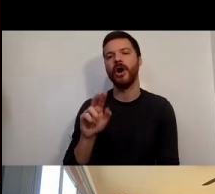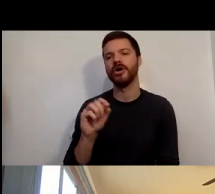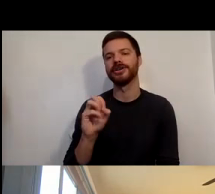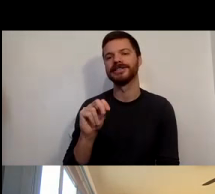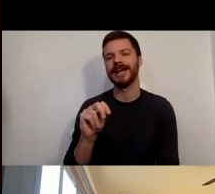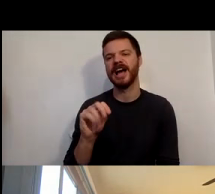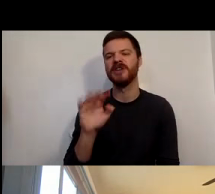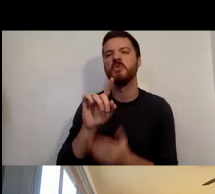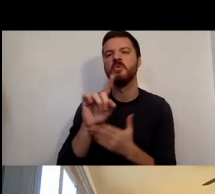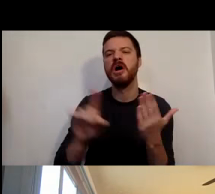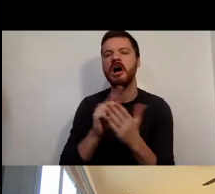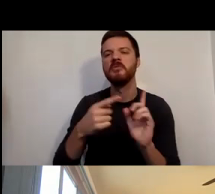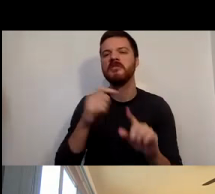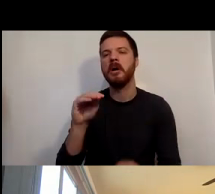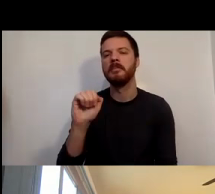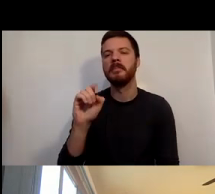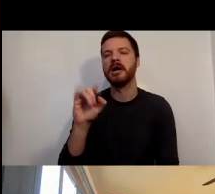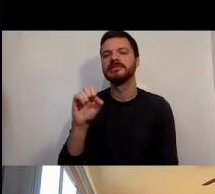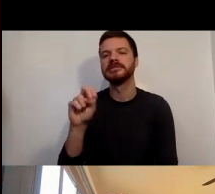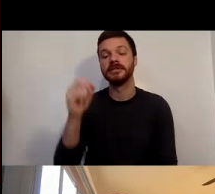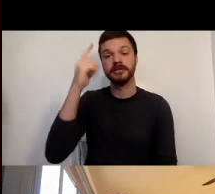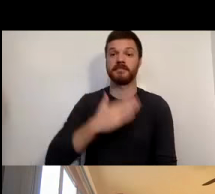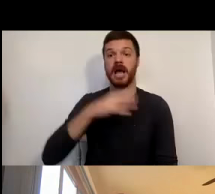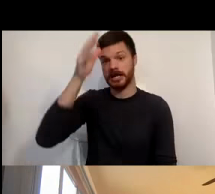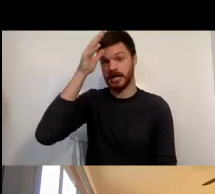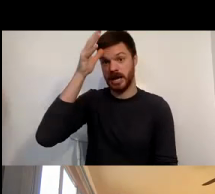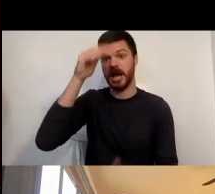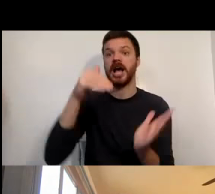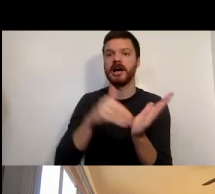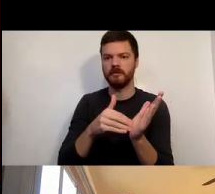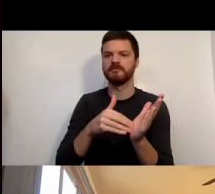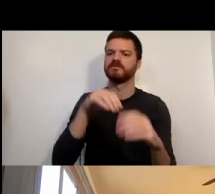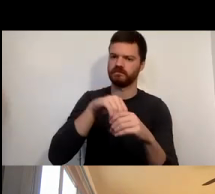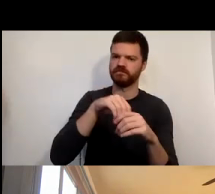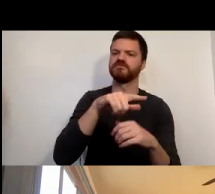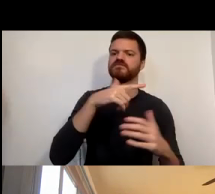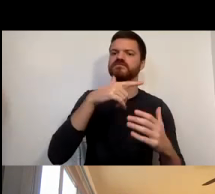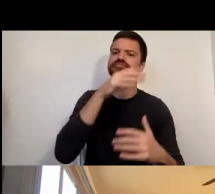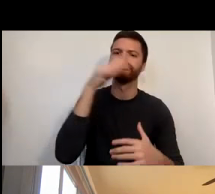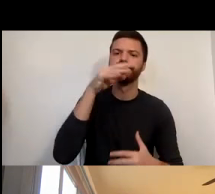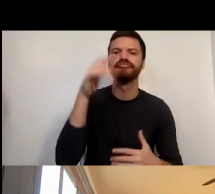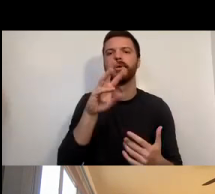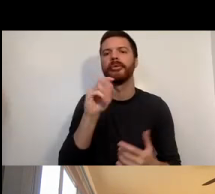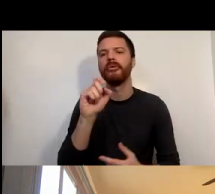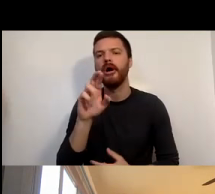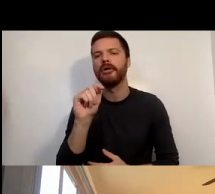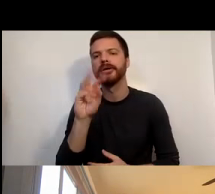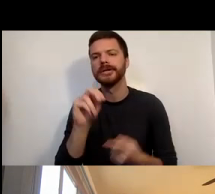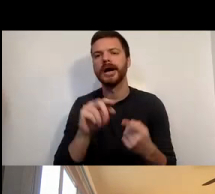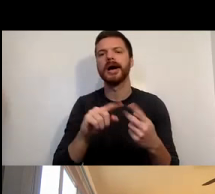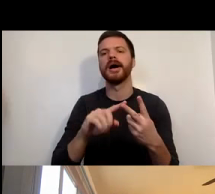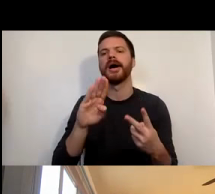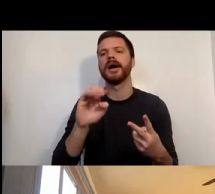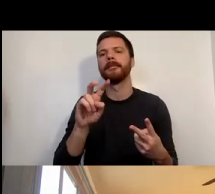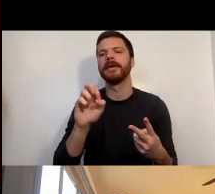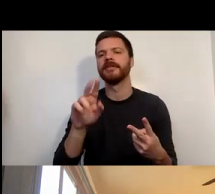from Madison. My dad was a physician serving a rural community that included Watertown, Hartford, and Beaver Dam,